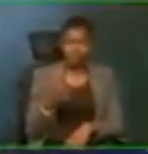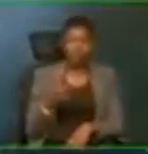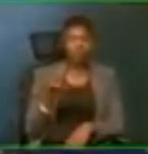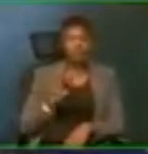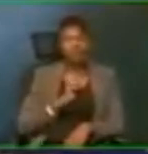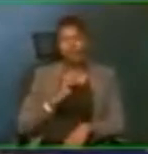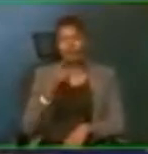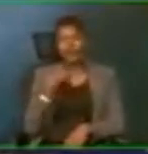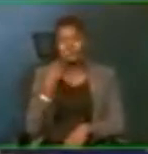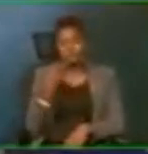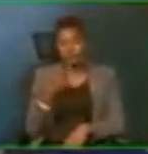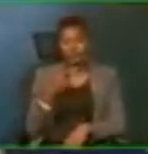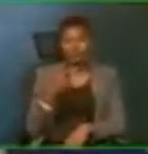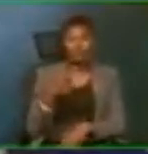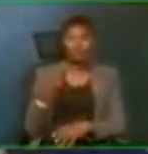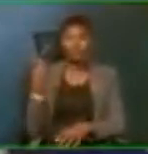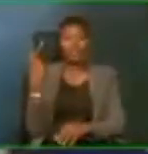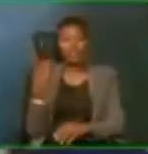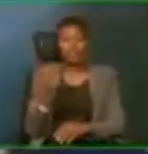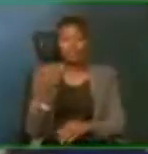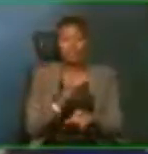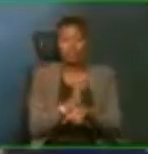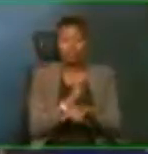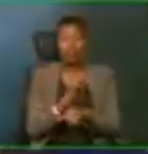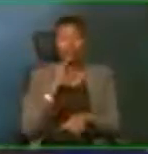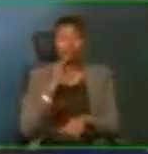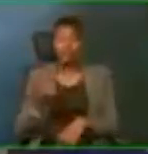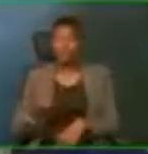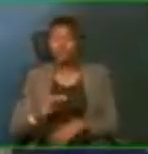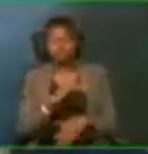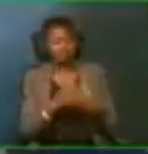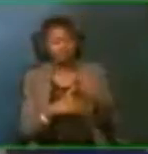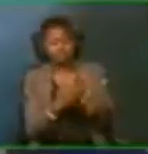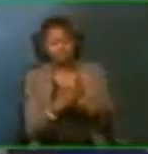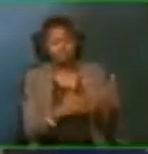the assignment is still ongoing. It is only when we